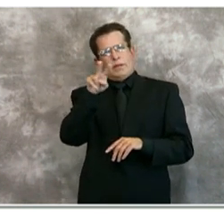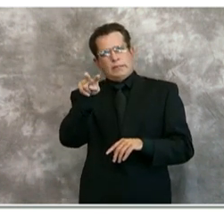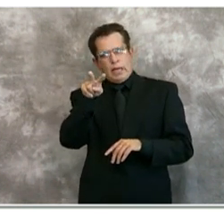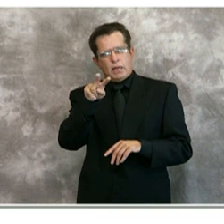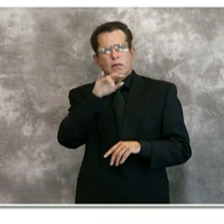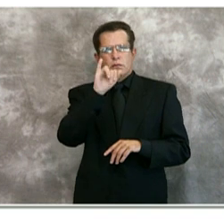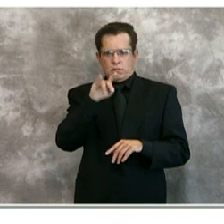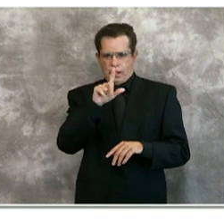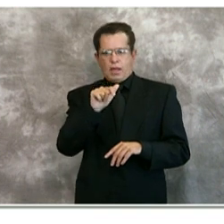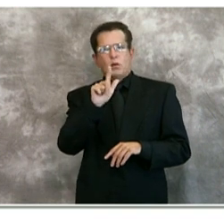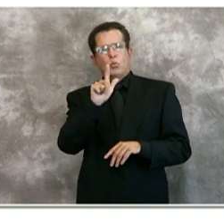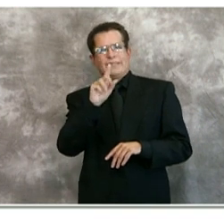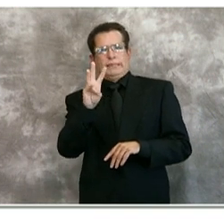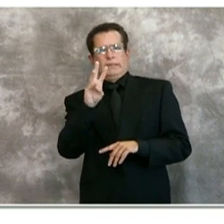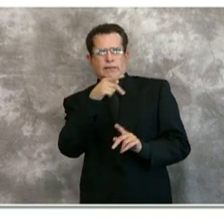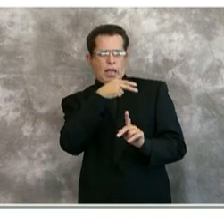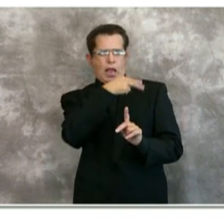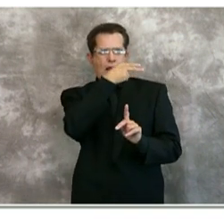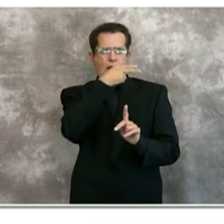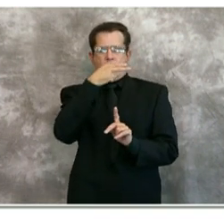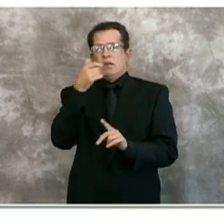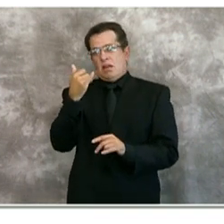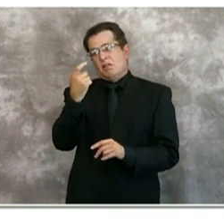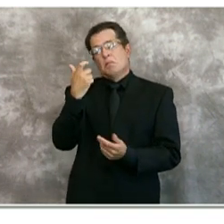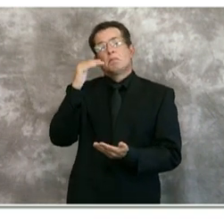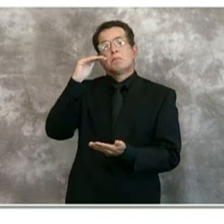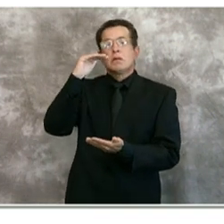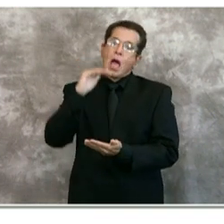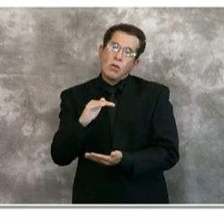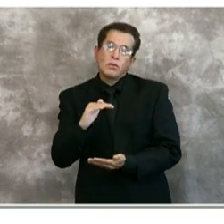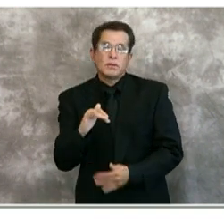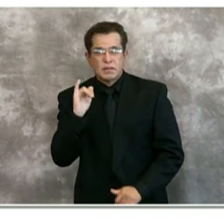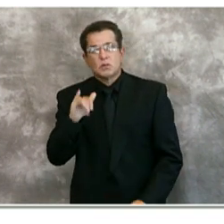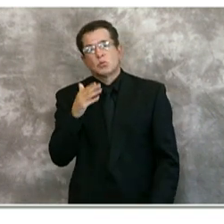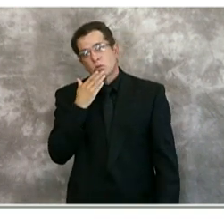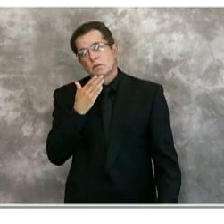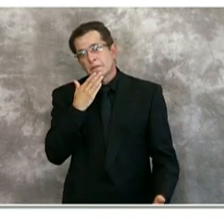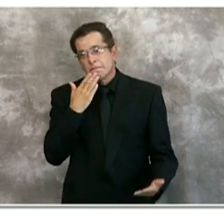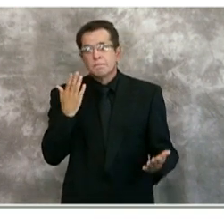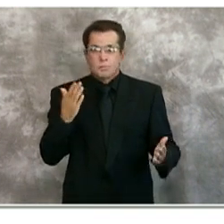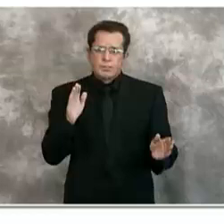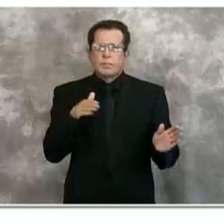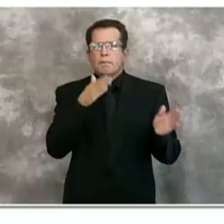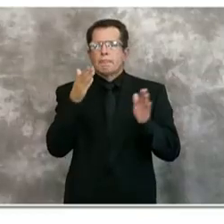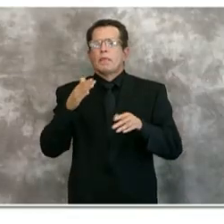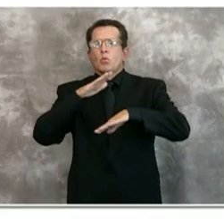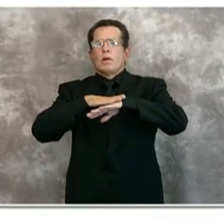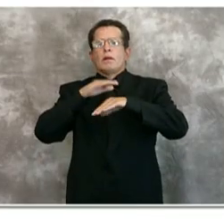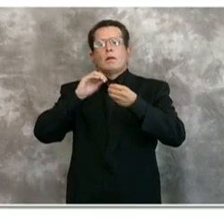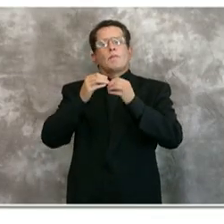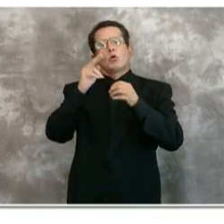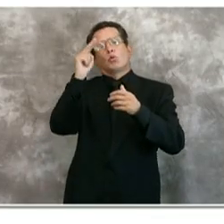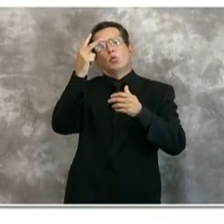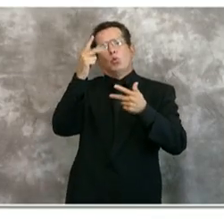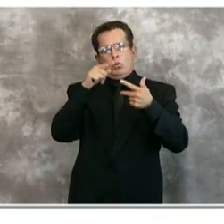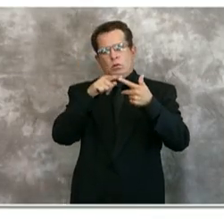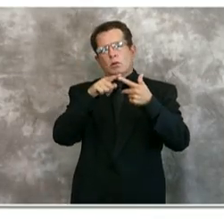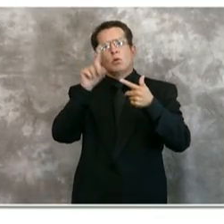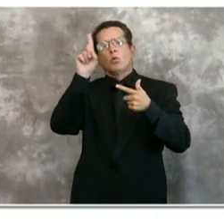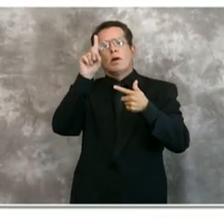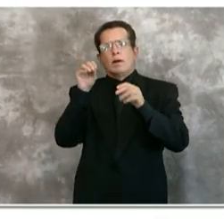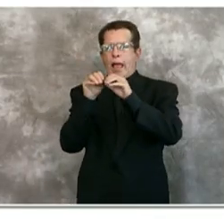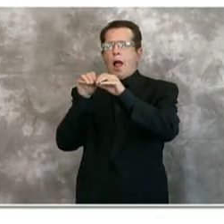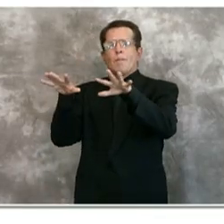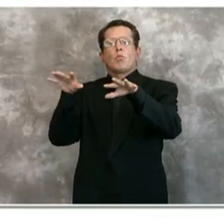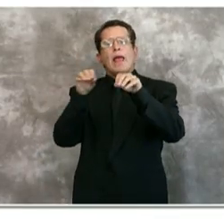through July 26th. So again, this is promising. Trigger number 2 is related to community outbreaks, and this slide